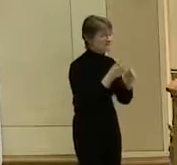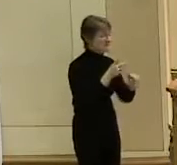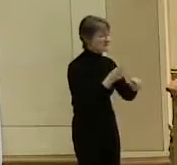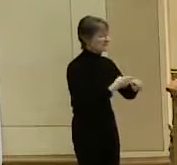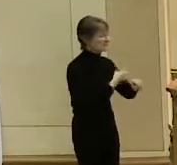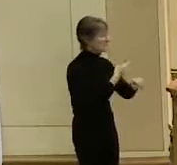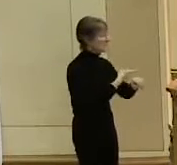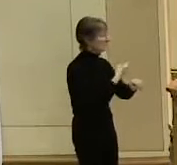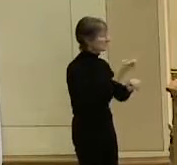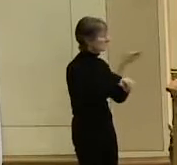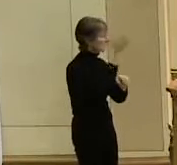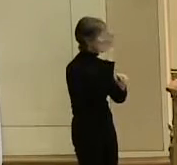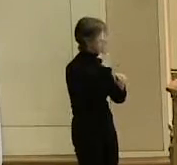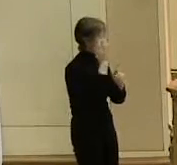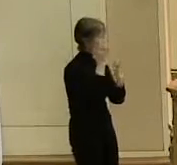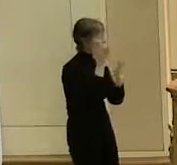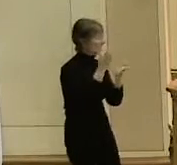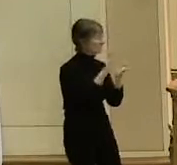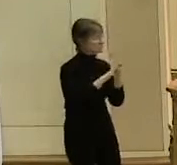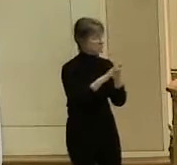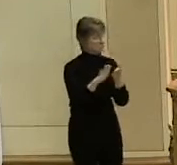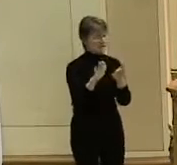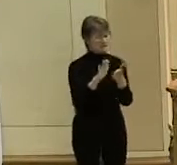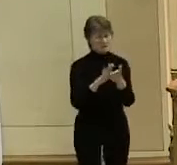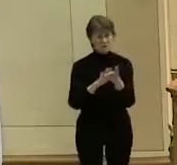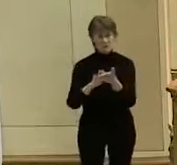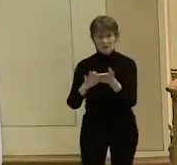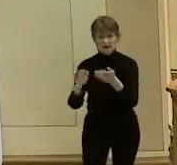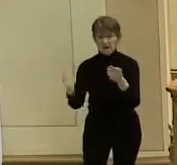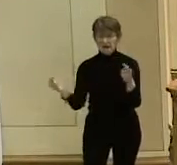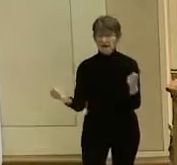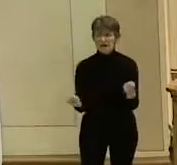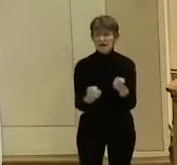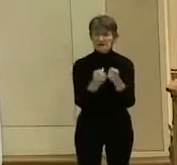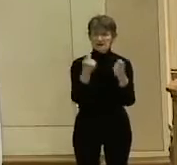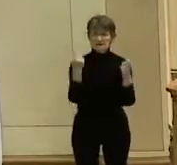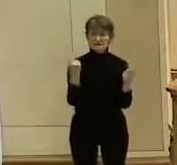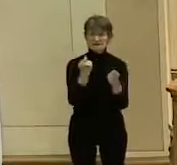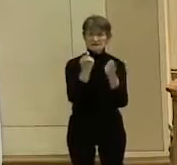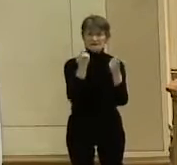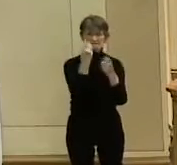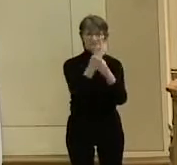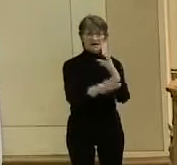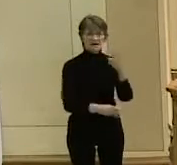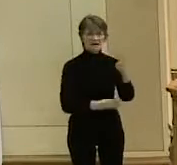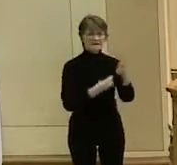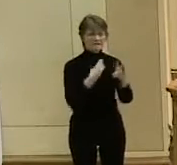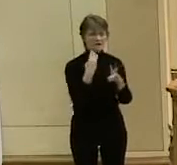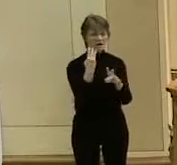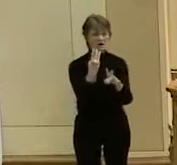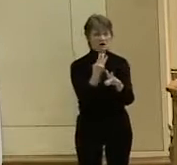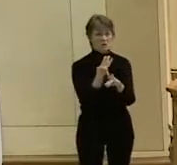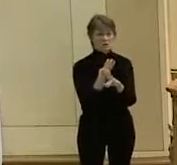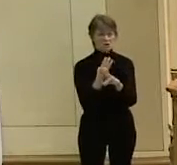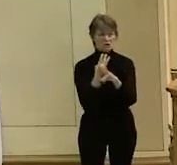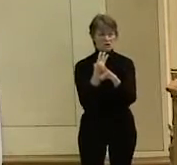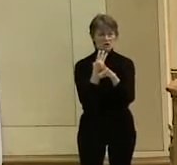nobis. Lamb of God, you take away the sins of